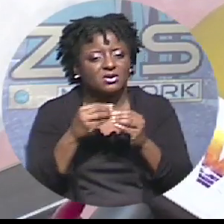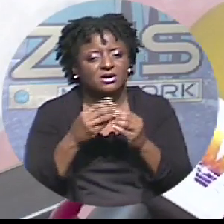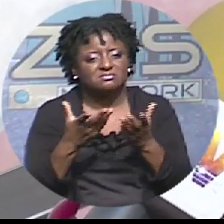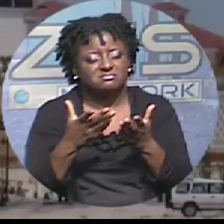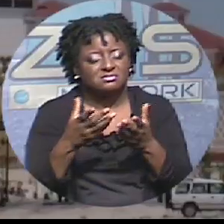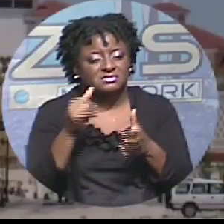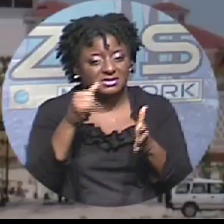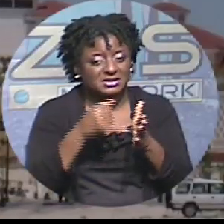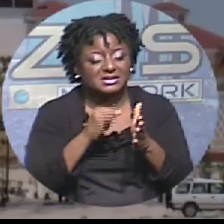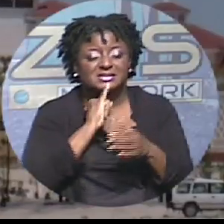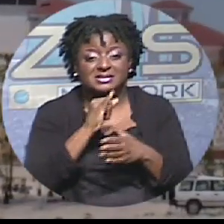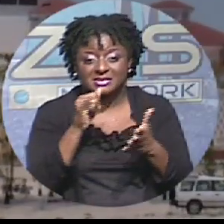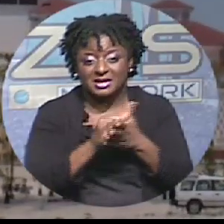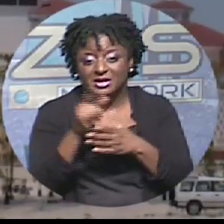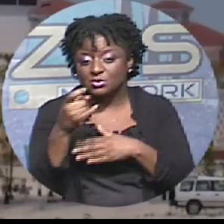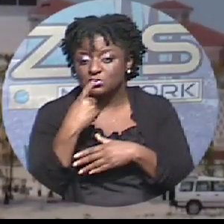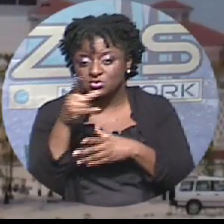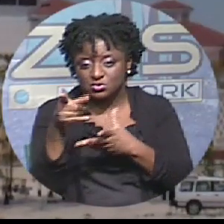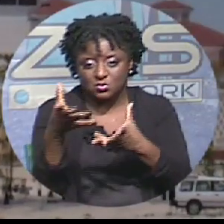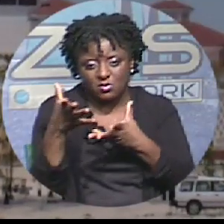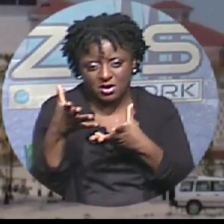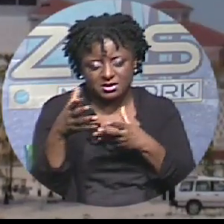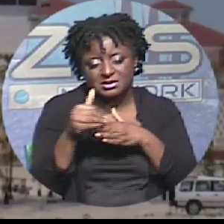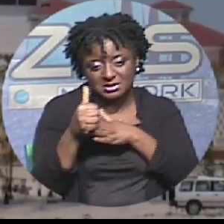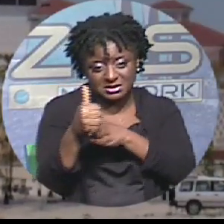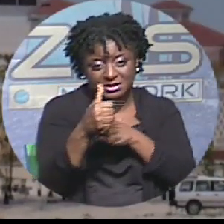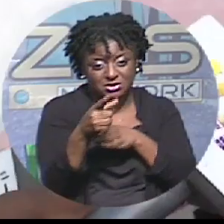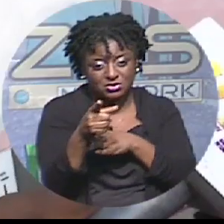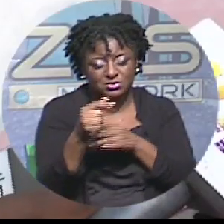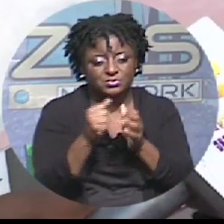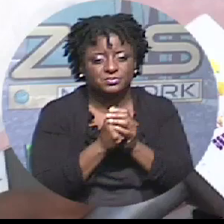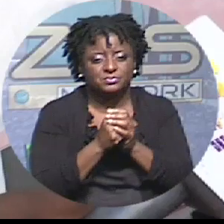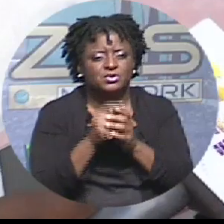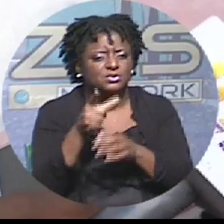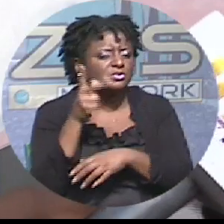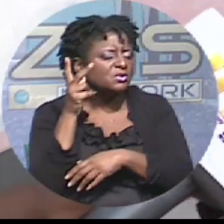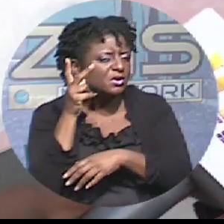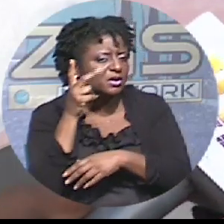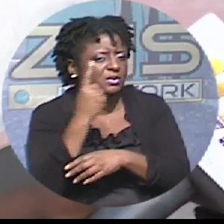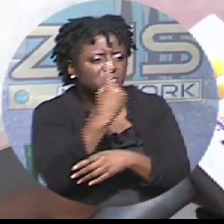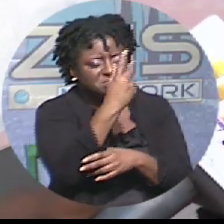Is that who you want to lead you? You heard a